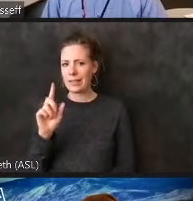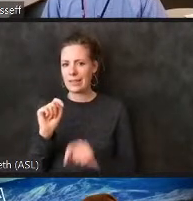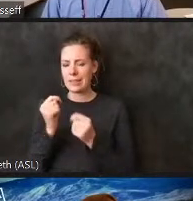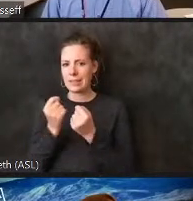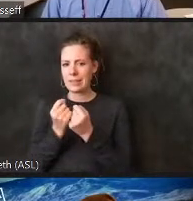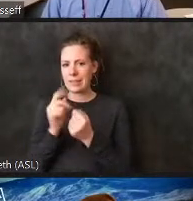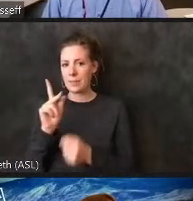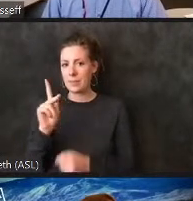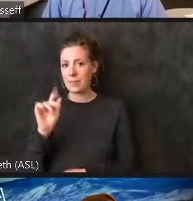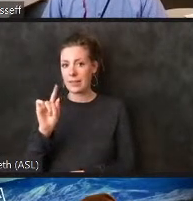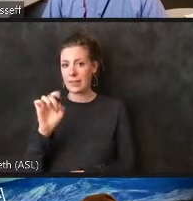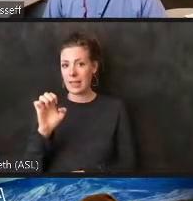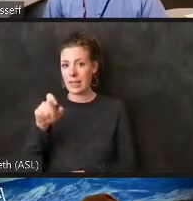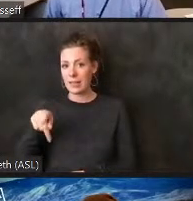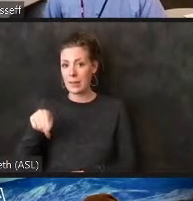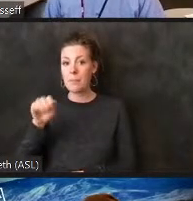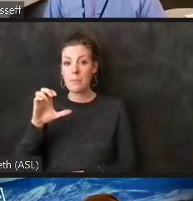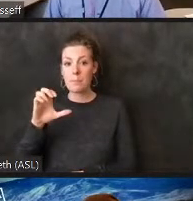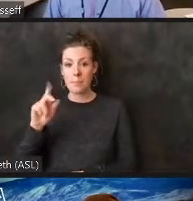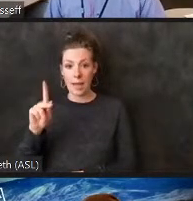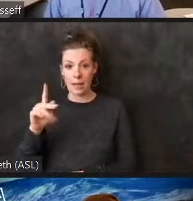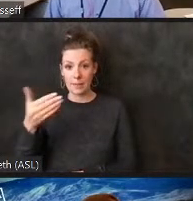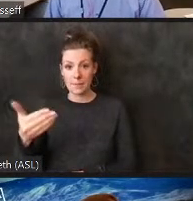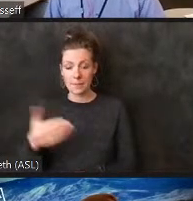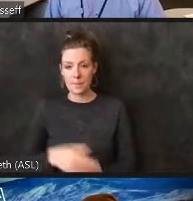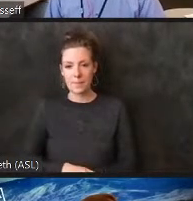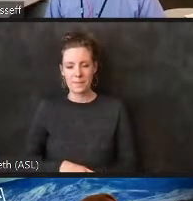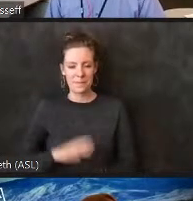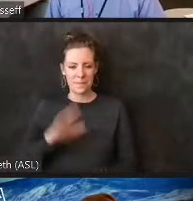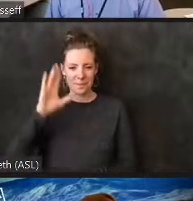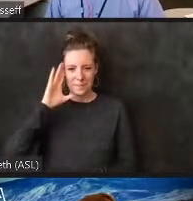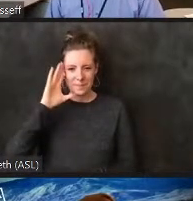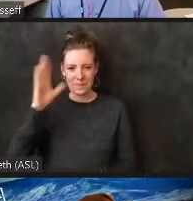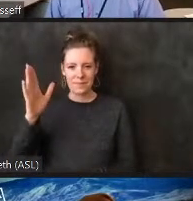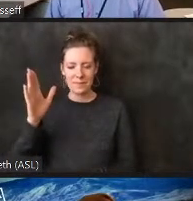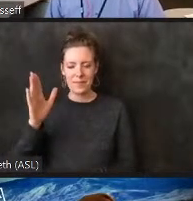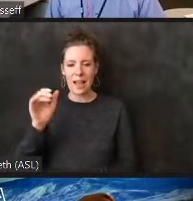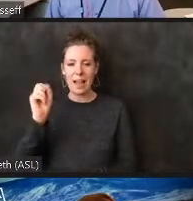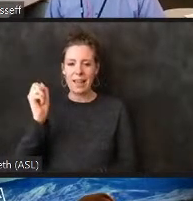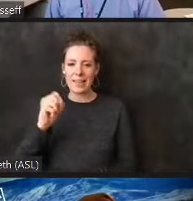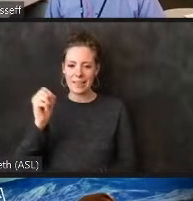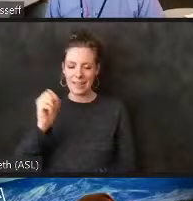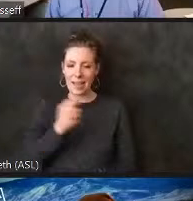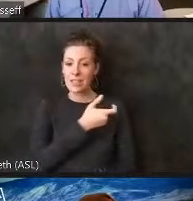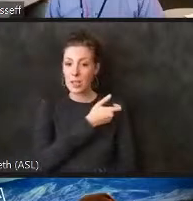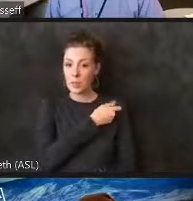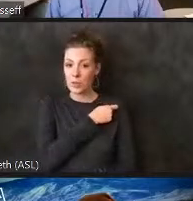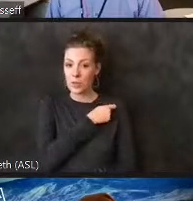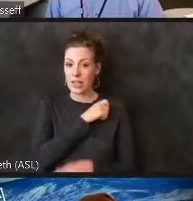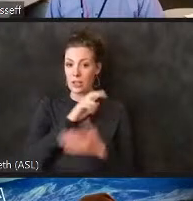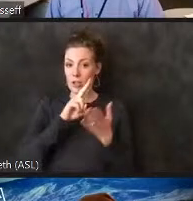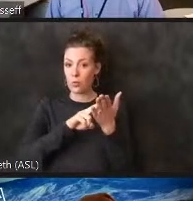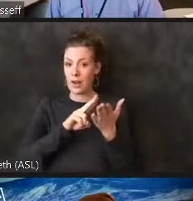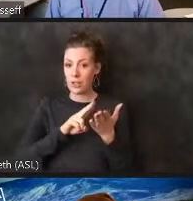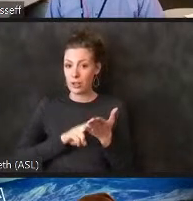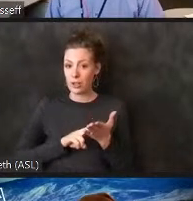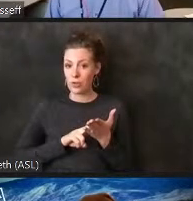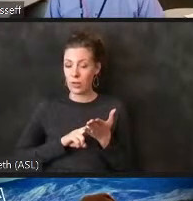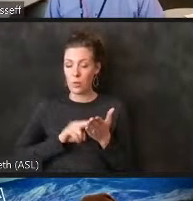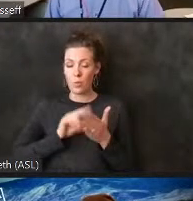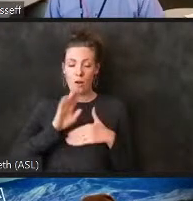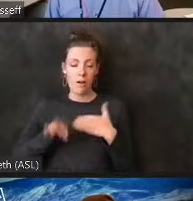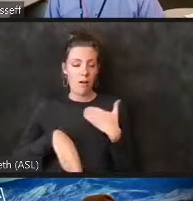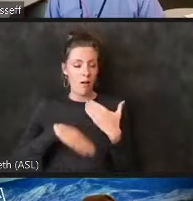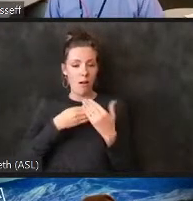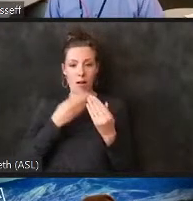That's Kate Pack. Hi, yes, the immunization registry where all the vaccine data